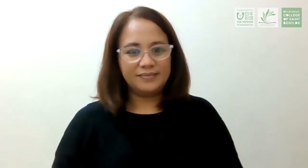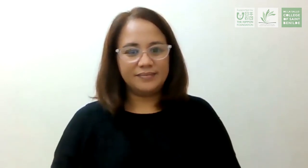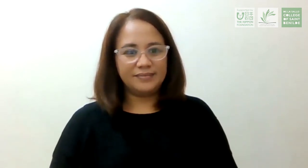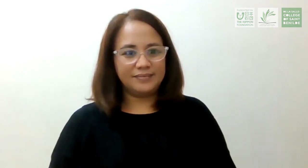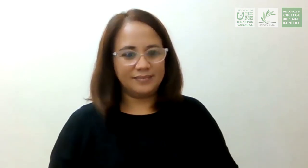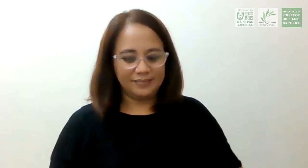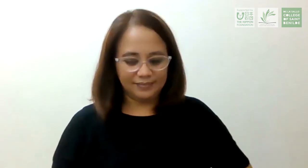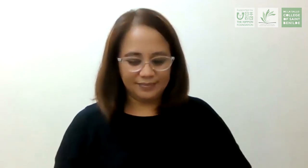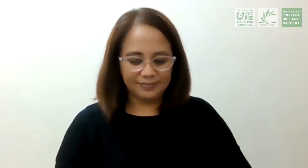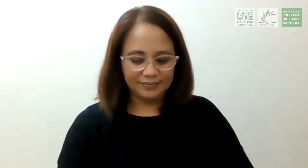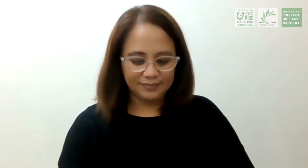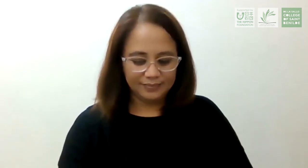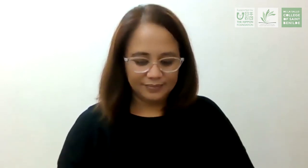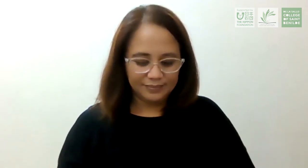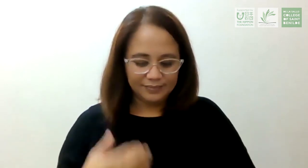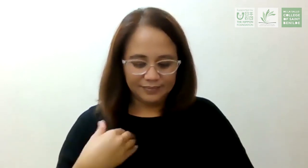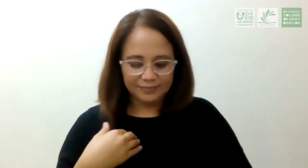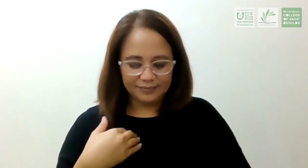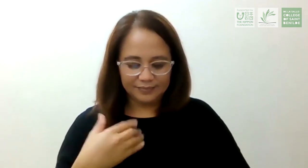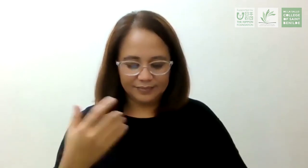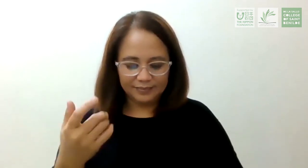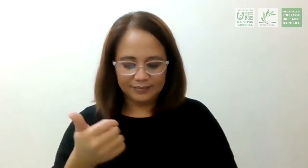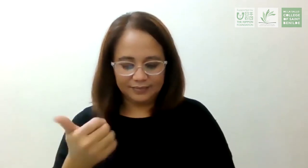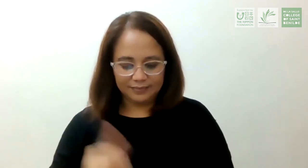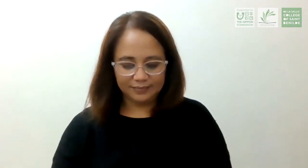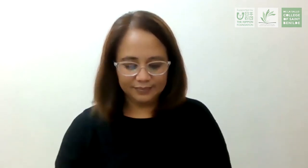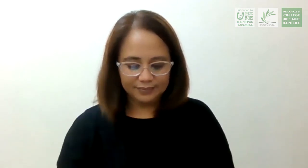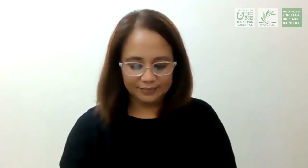Let me try to send it from this account.